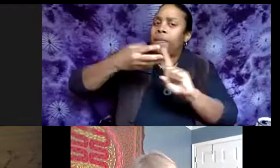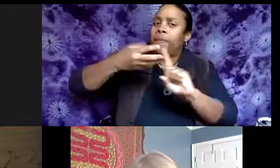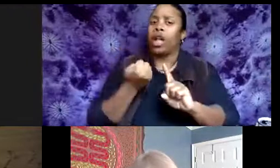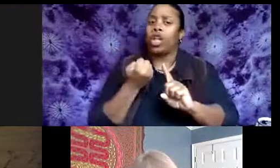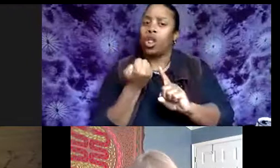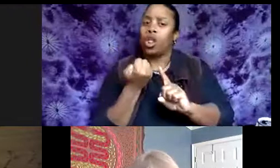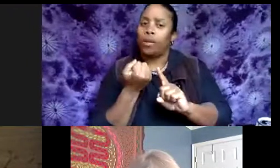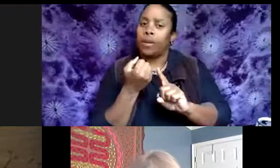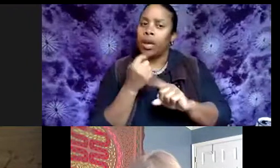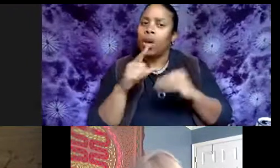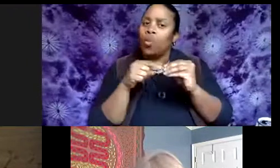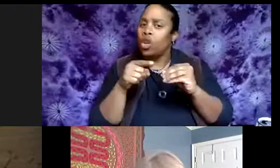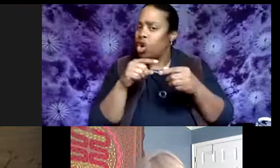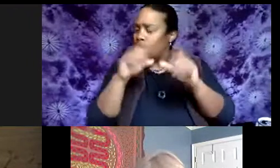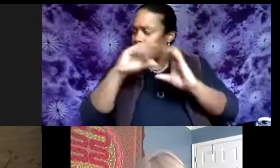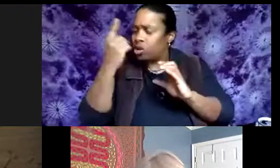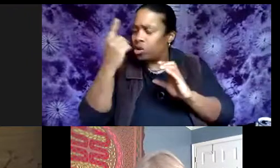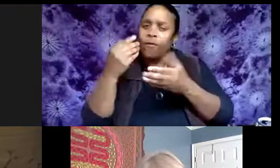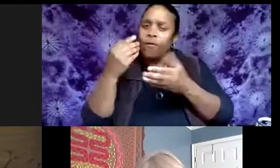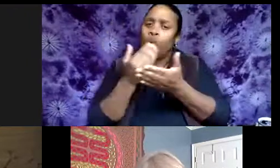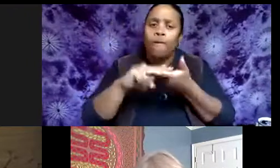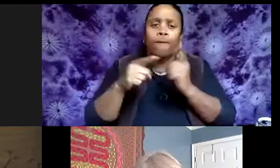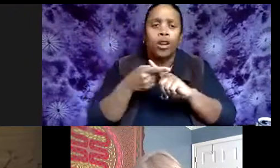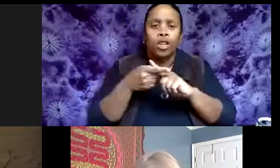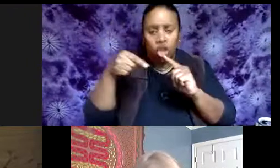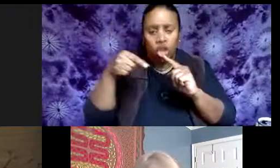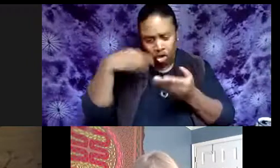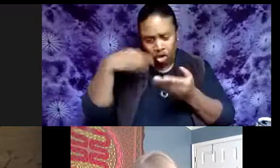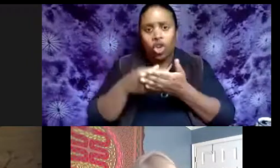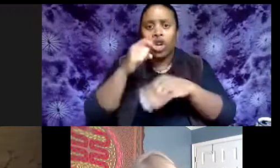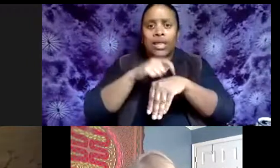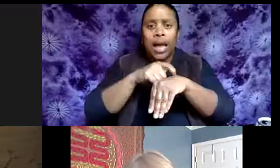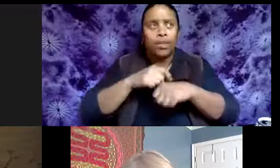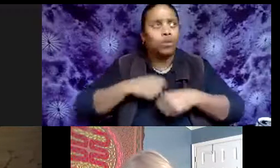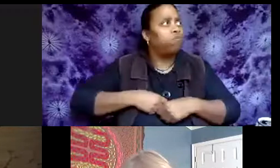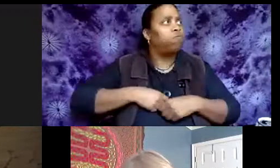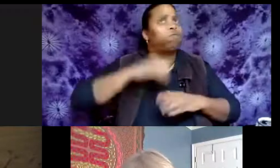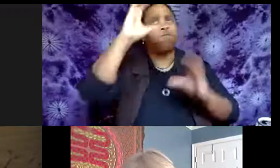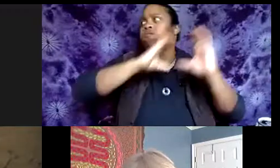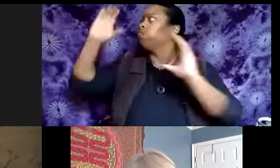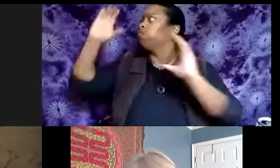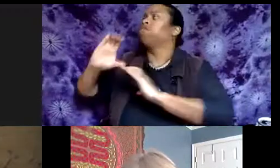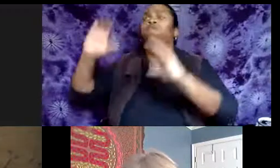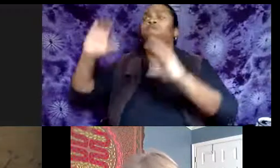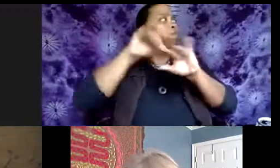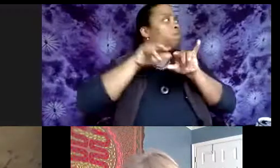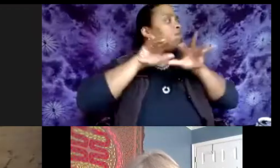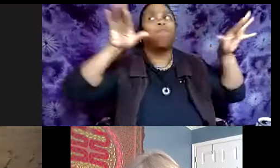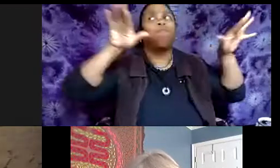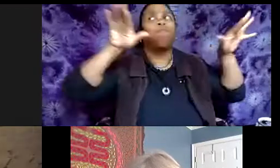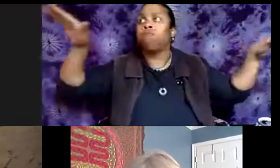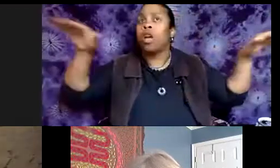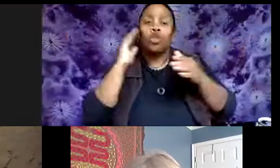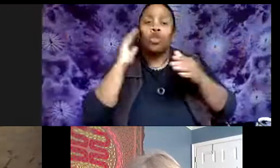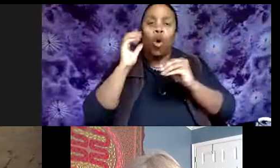when you are looking for new friends, it's a great time to just start cast your net widely and to make sure that you know exactly where you're going to set those